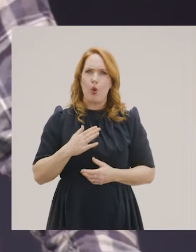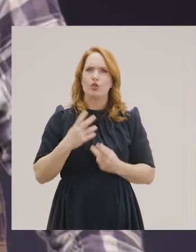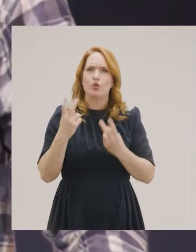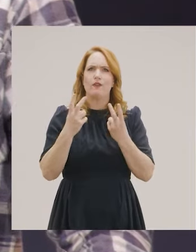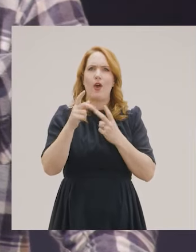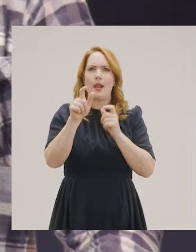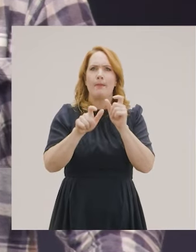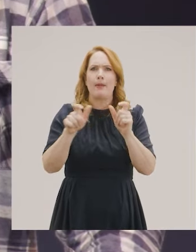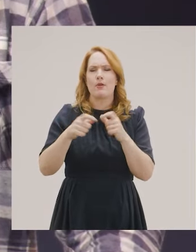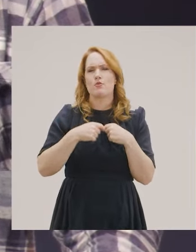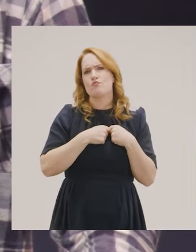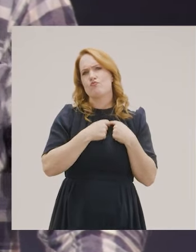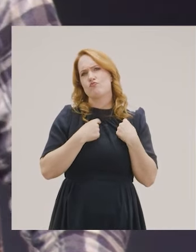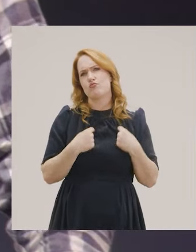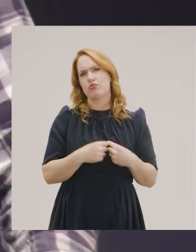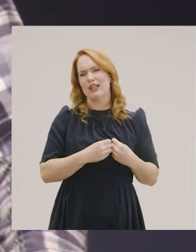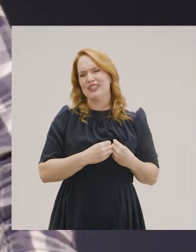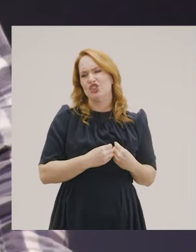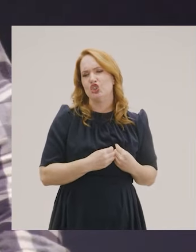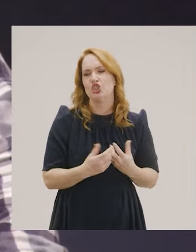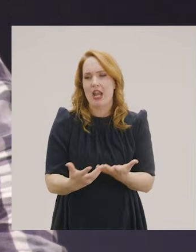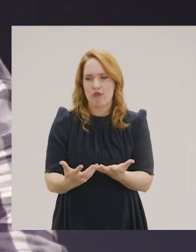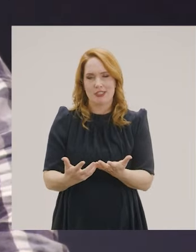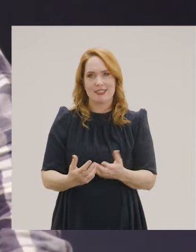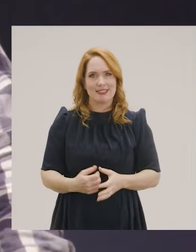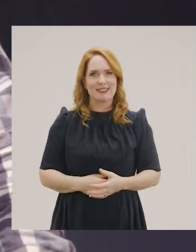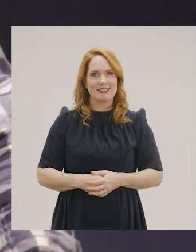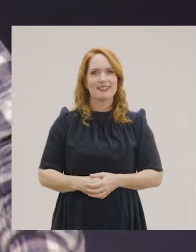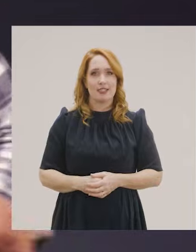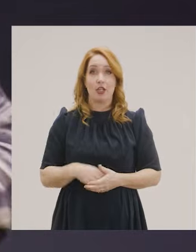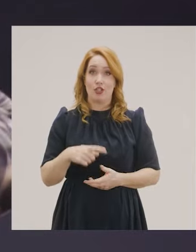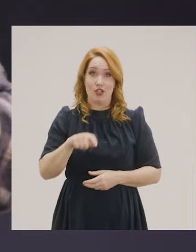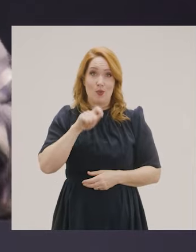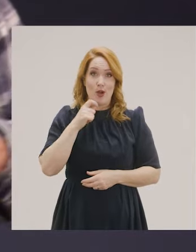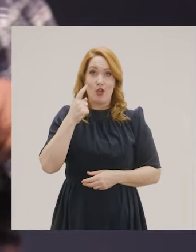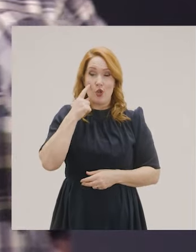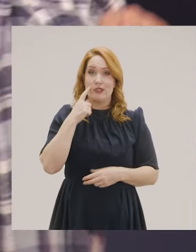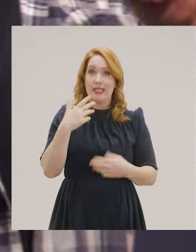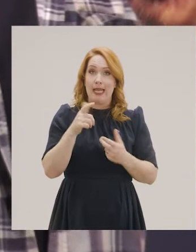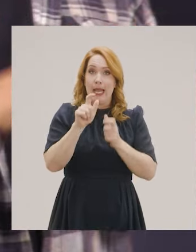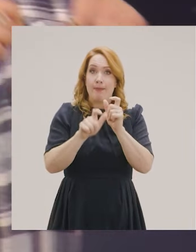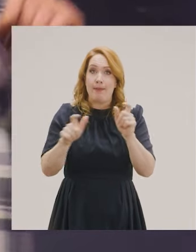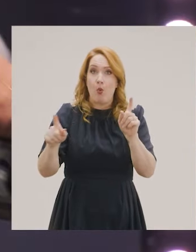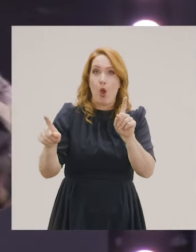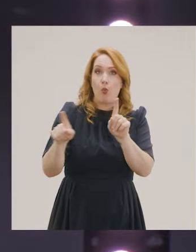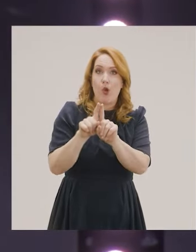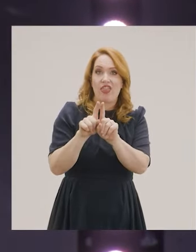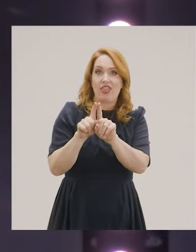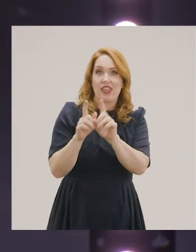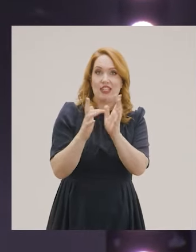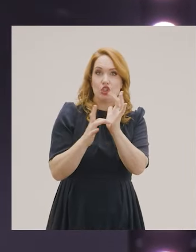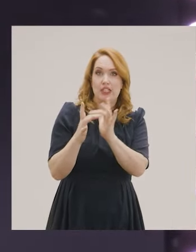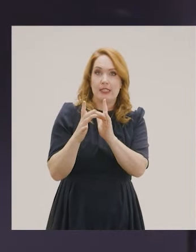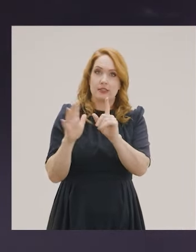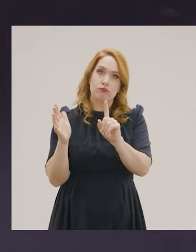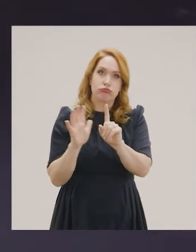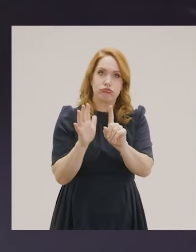people who were radically generous. And you'll notice that anybody that stuck around